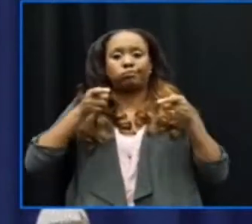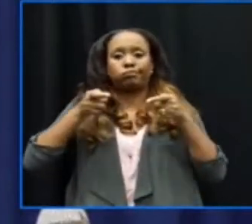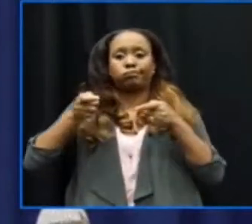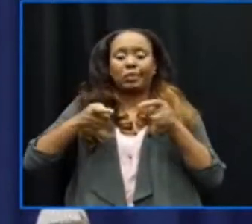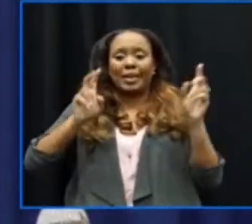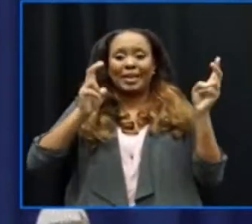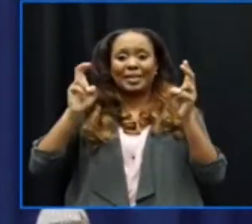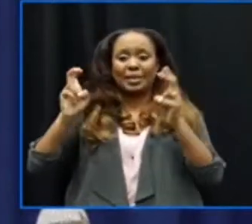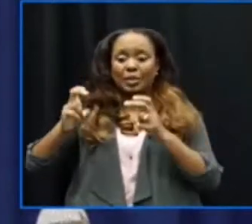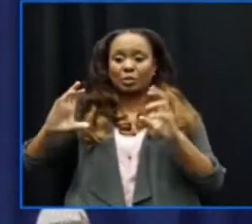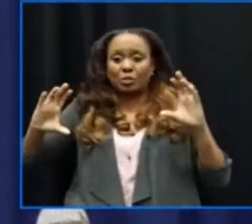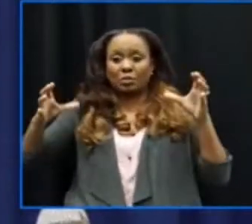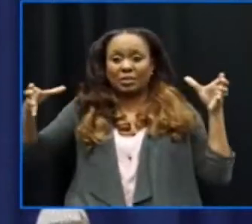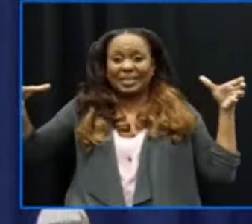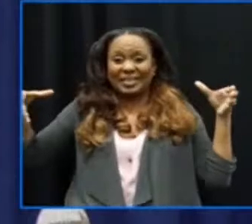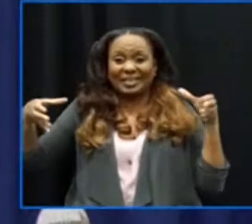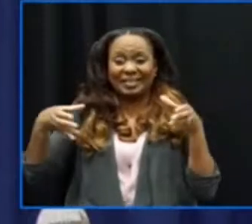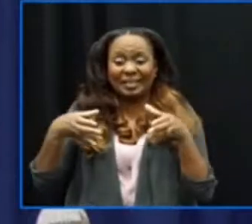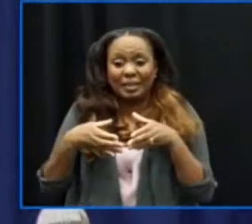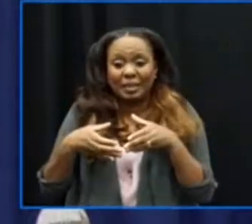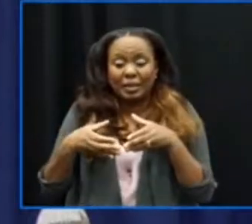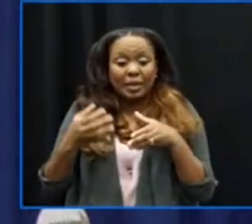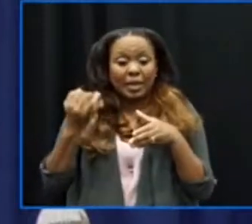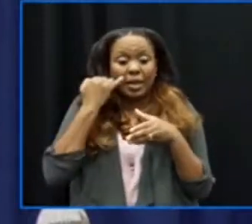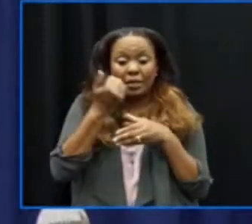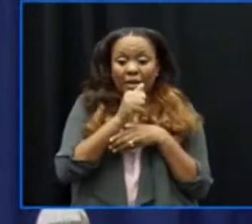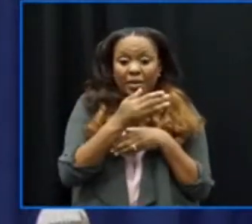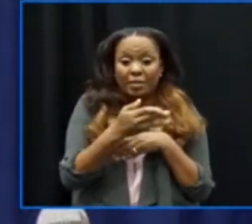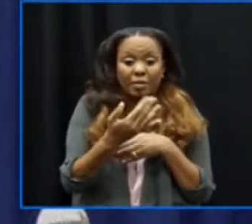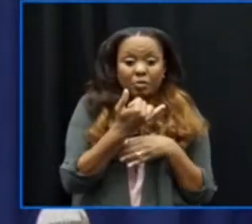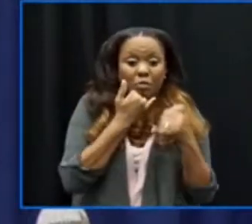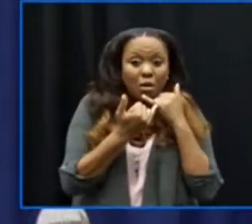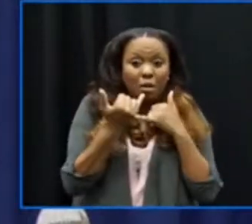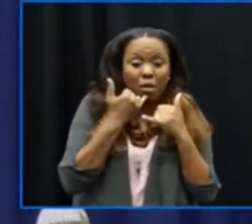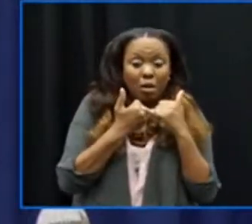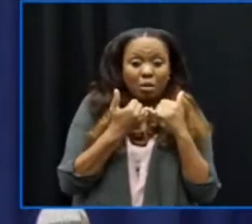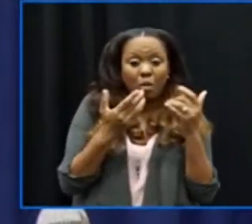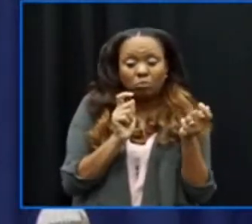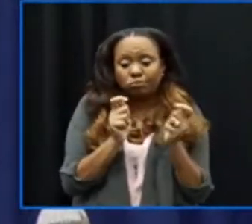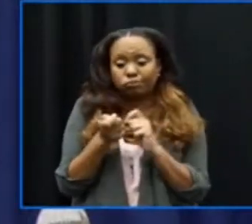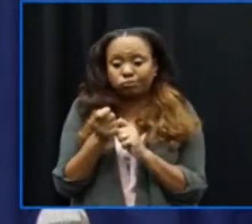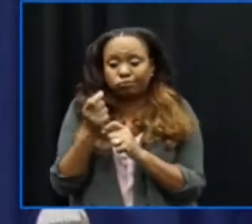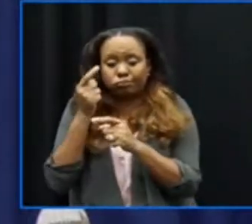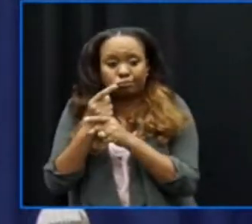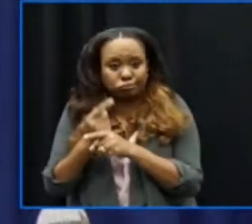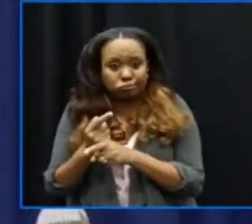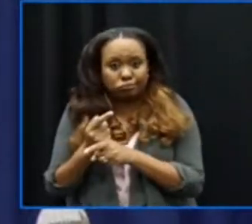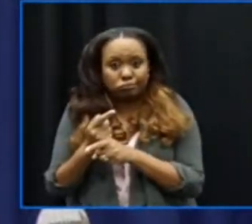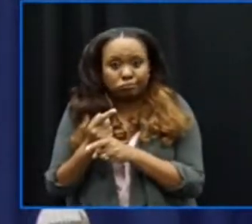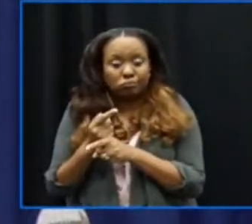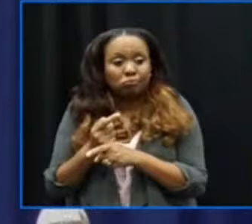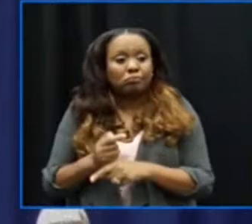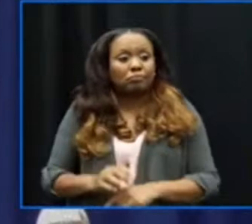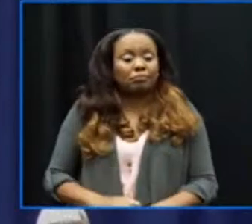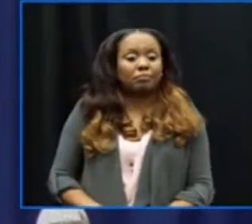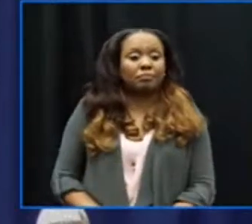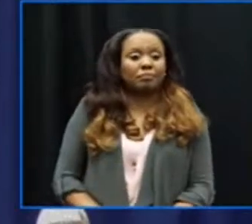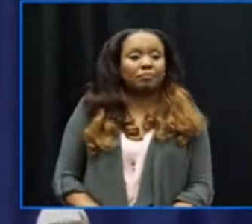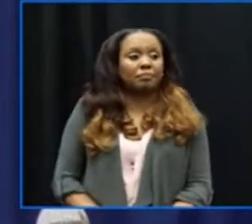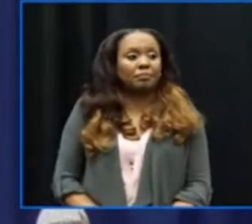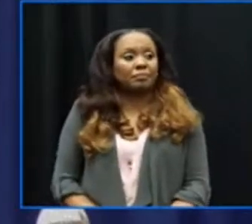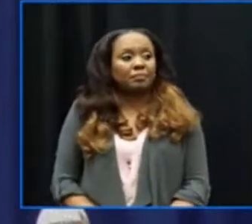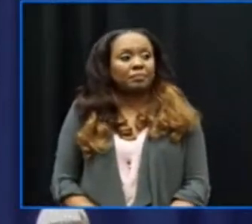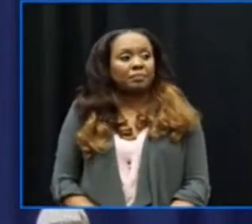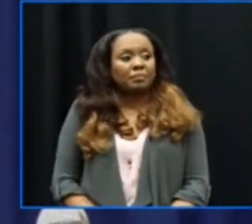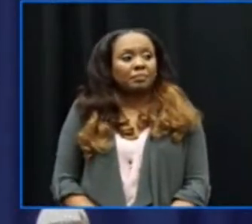on seat and to correct them extremely judiciously. Of course, I could not rest